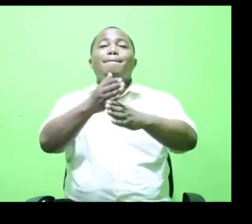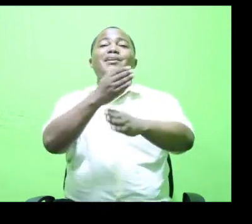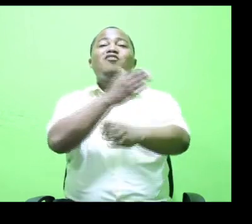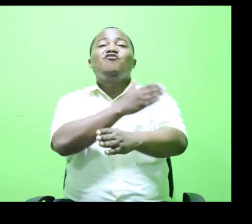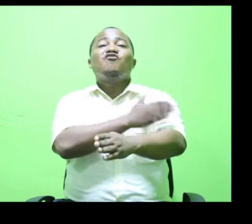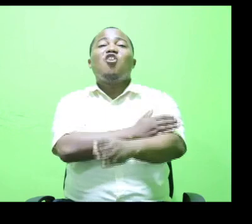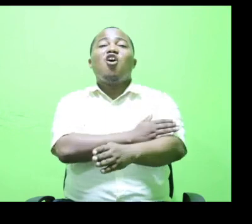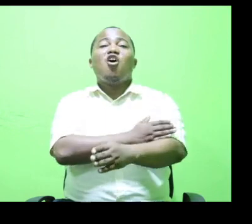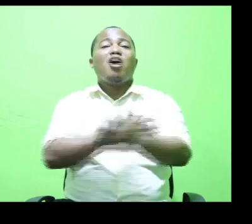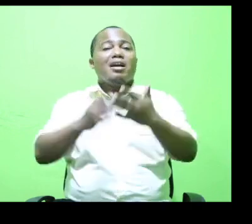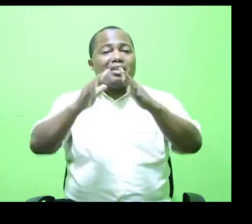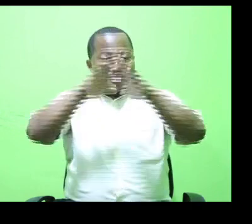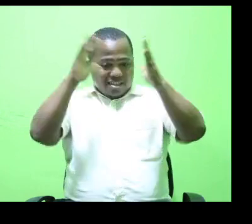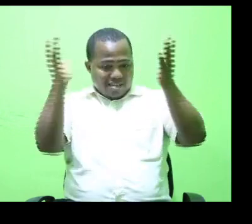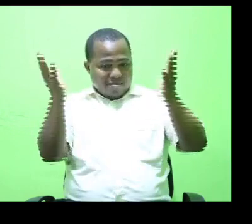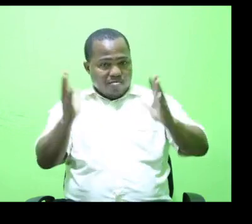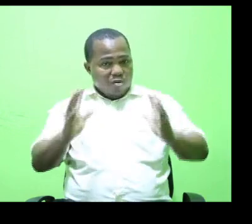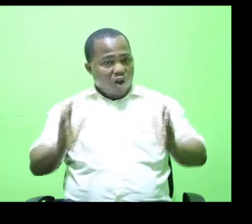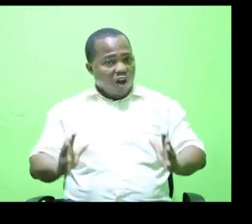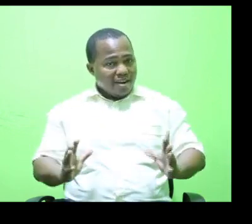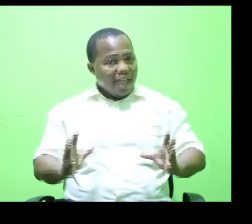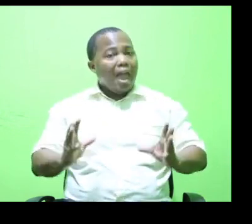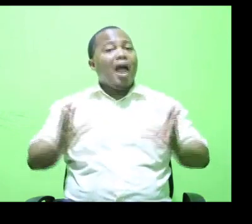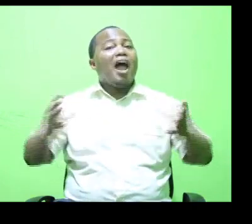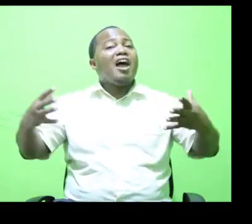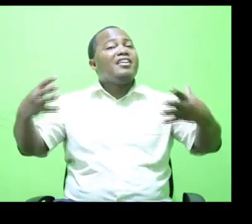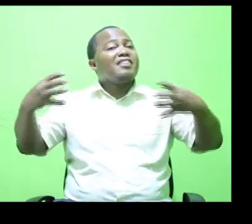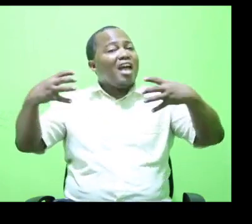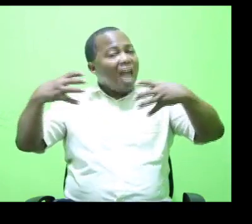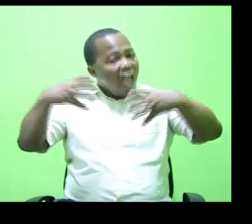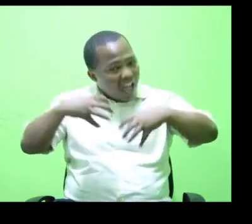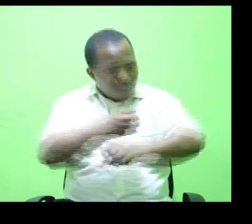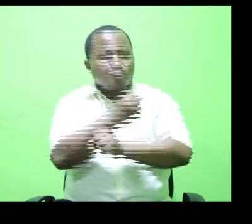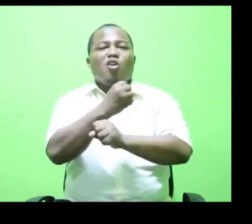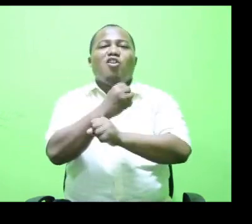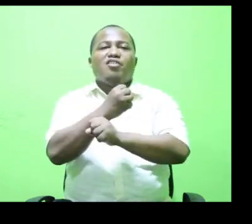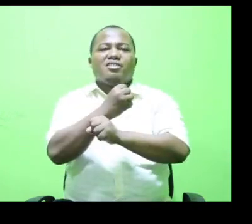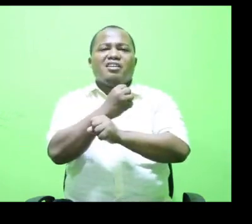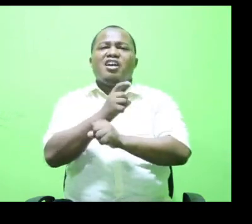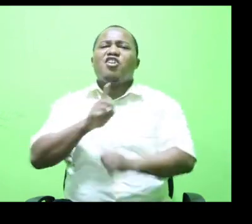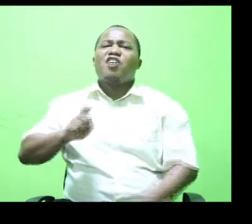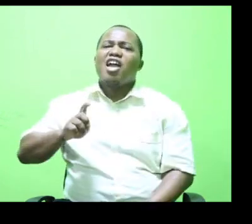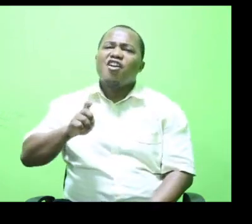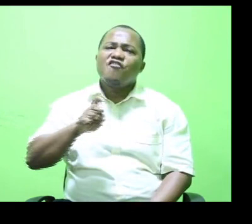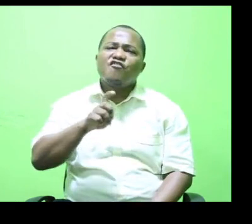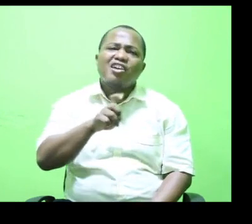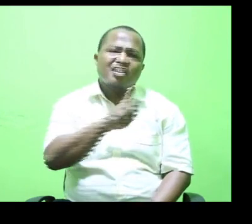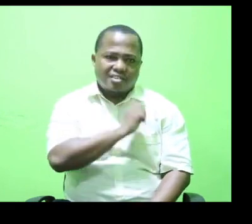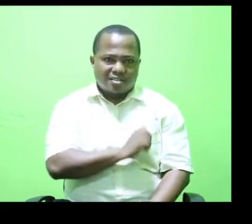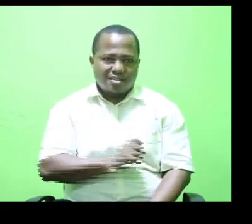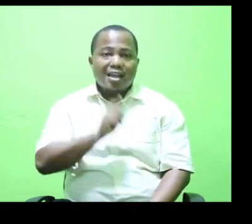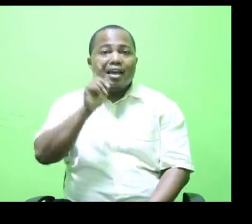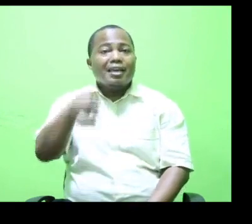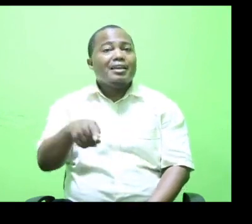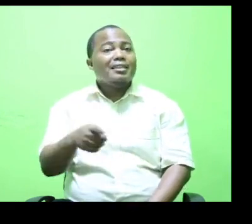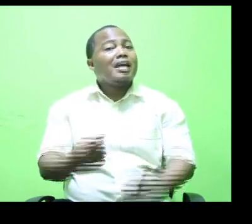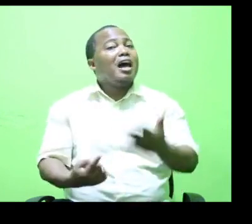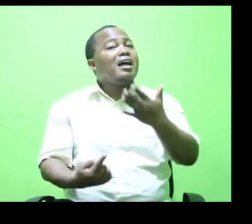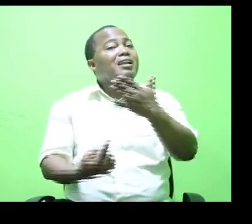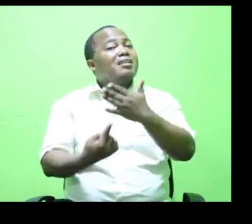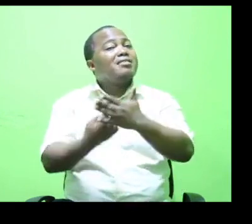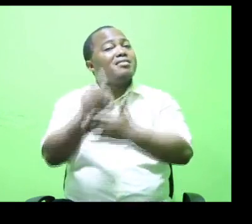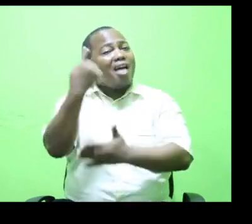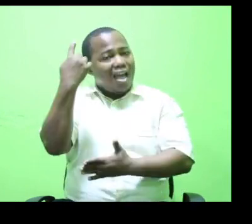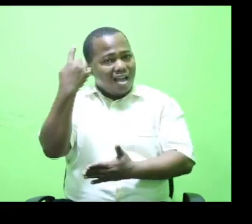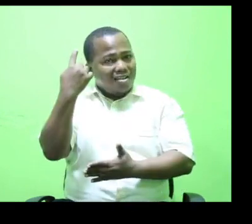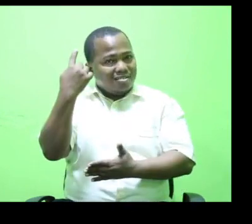before the body is exposed to an infection or as a result